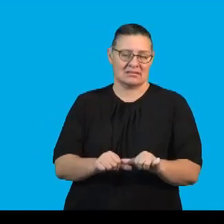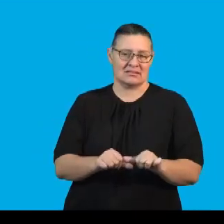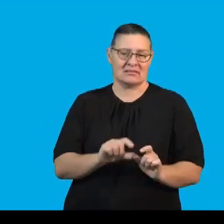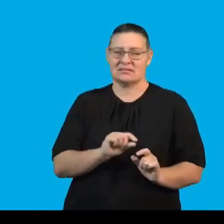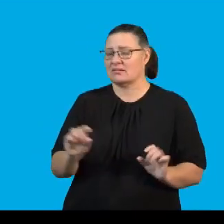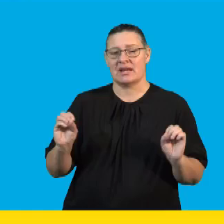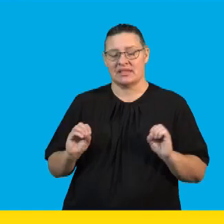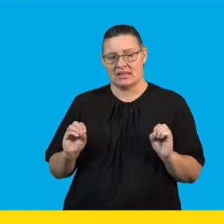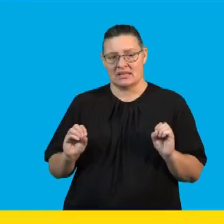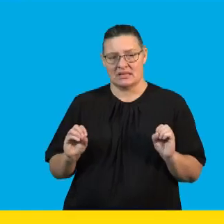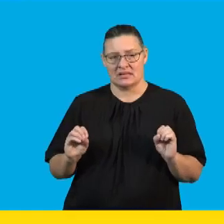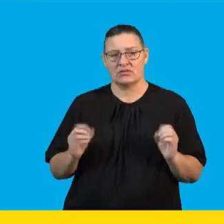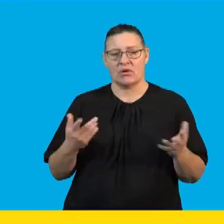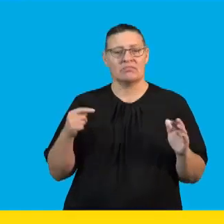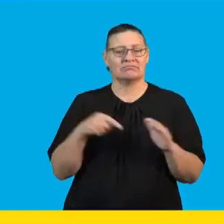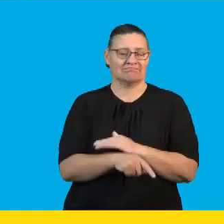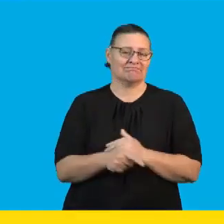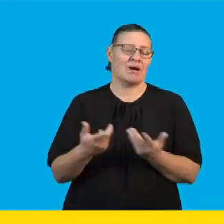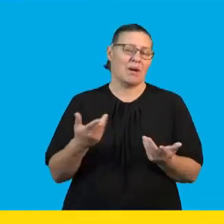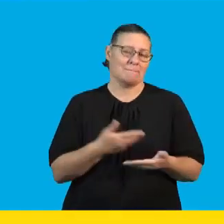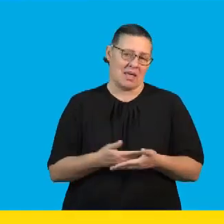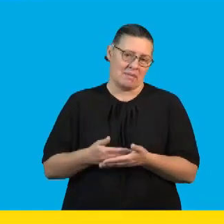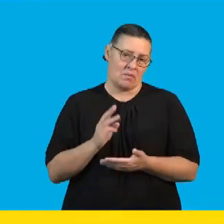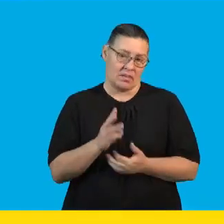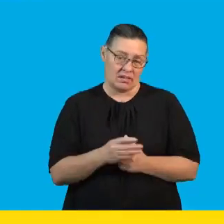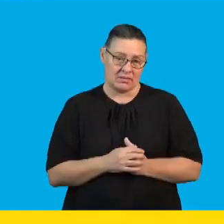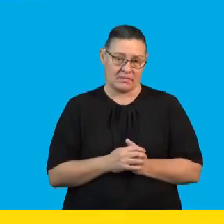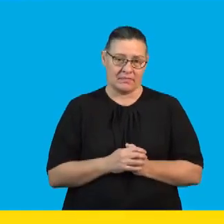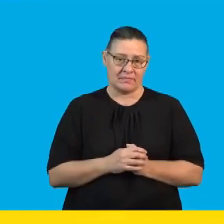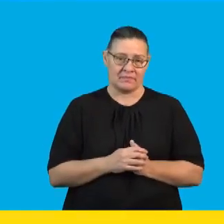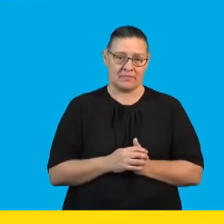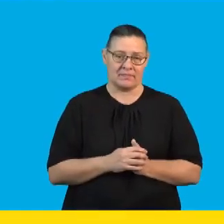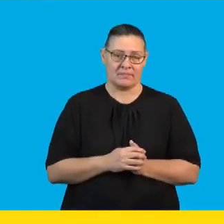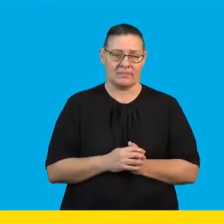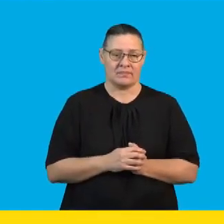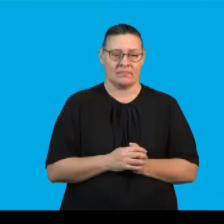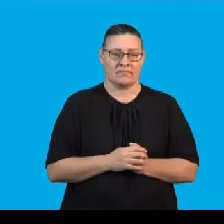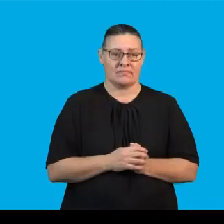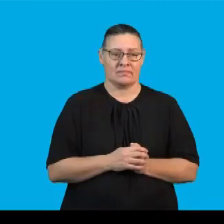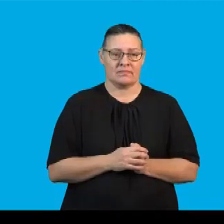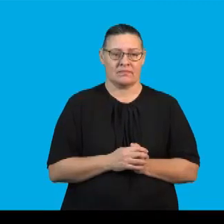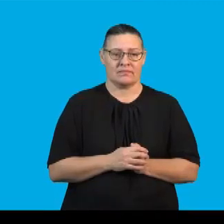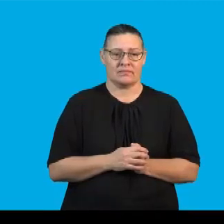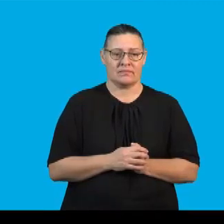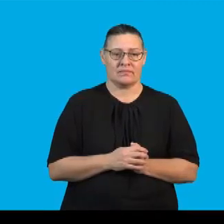of the endometrium. Therefore, we are likely to have a miscarriage.